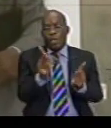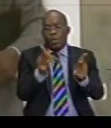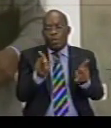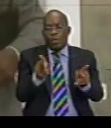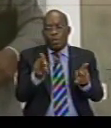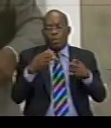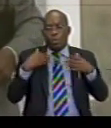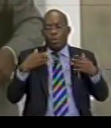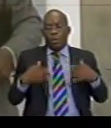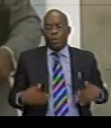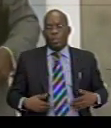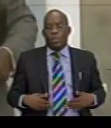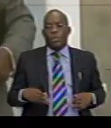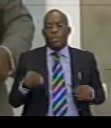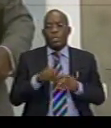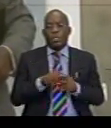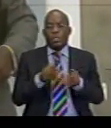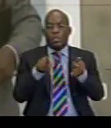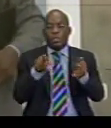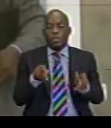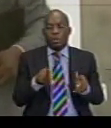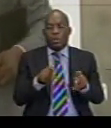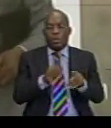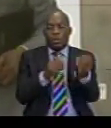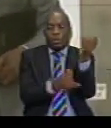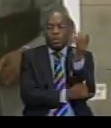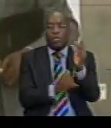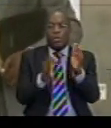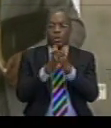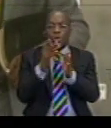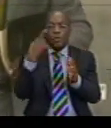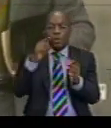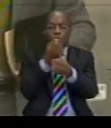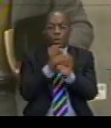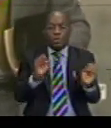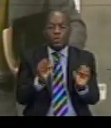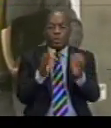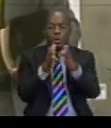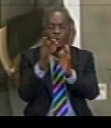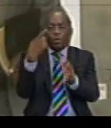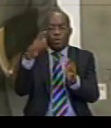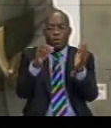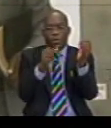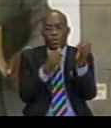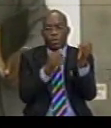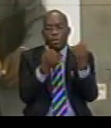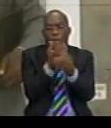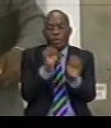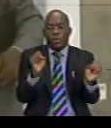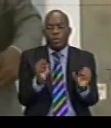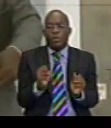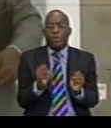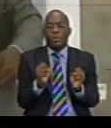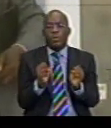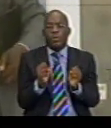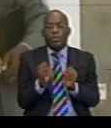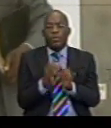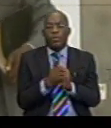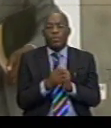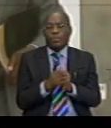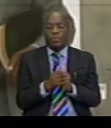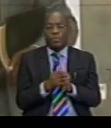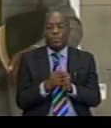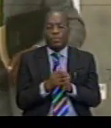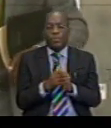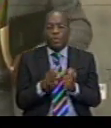salut. Pray réclame for that. Le salut. Pray for salvation. Réclame le salut. Pray for réclame salvation. Le salut. Pray for salvation. Demande à Dieu ask from